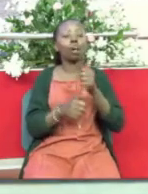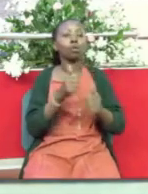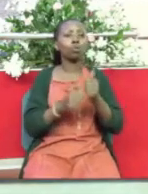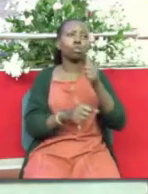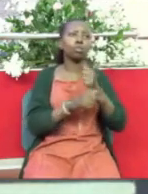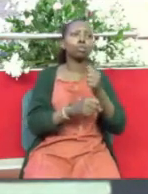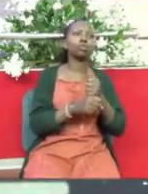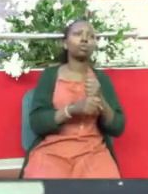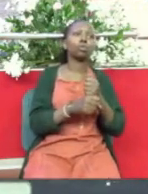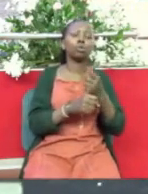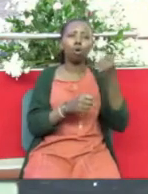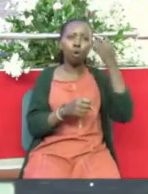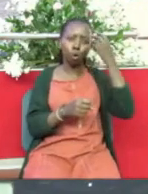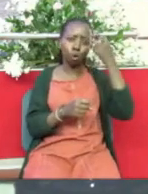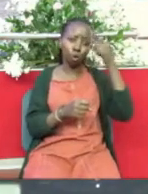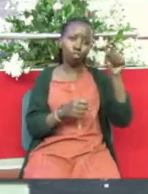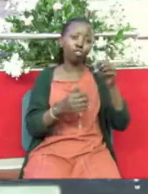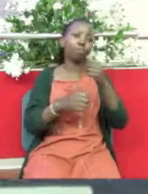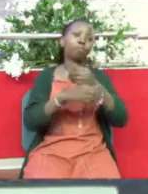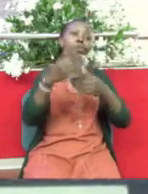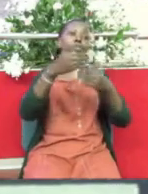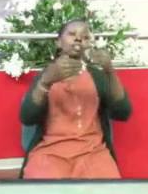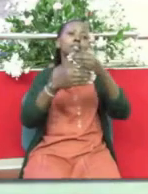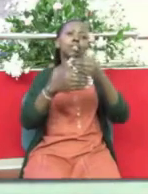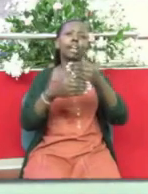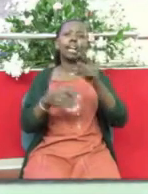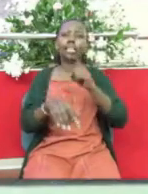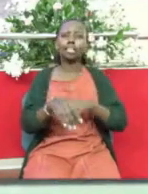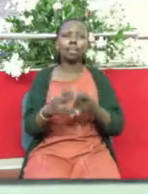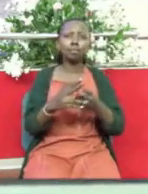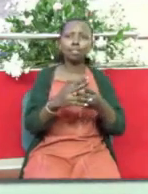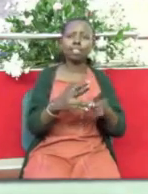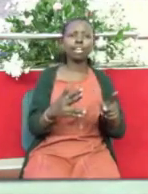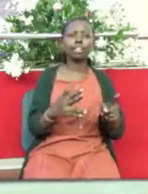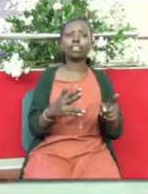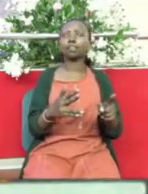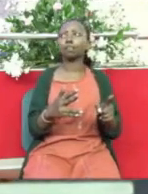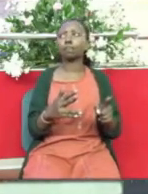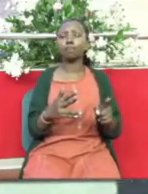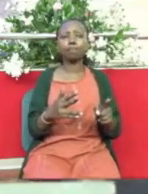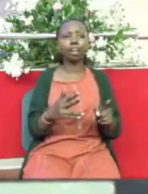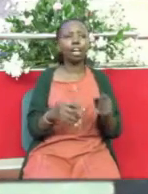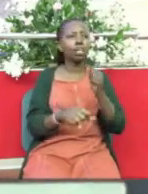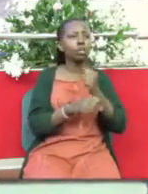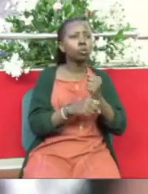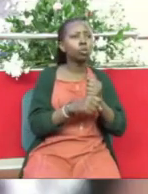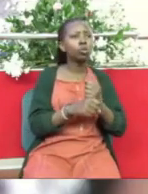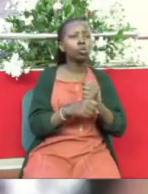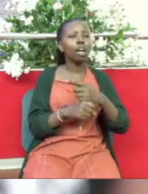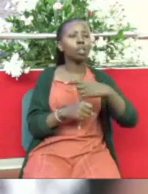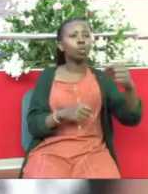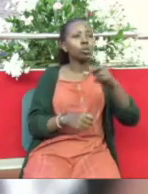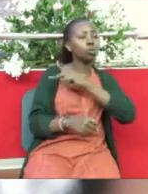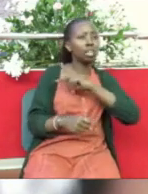kazi ambayo Joshua na Zerubbabel walikuwa naifanya. And as they started hindering, the first thing they did, they went to the governor, to the king